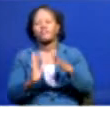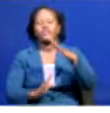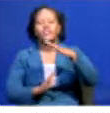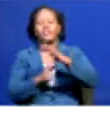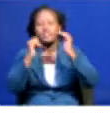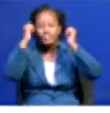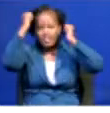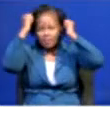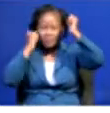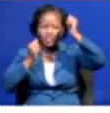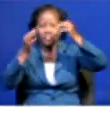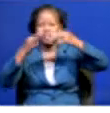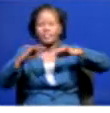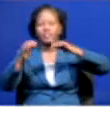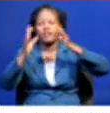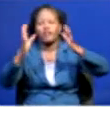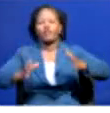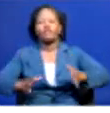military officials,